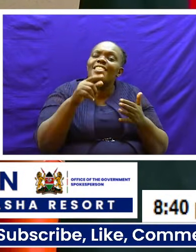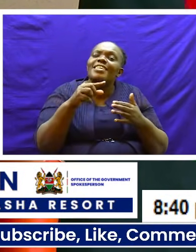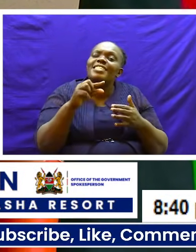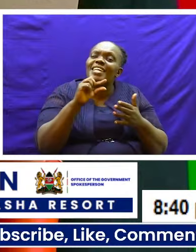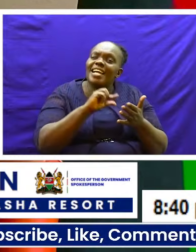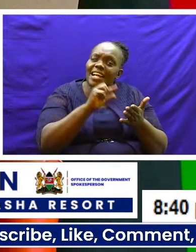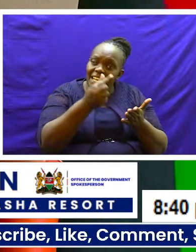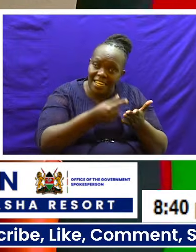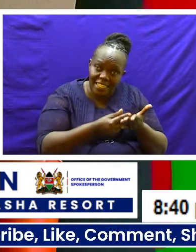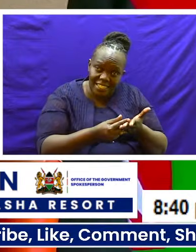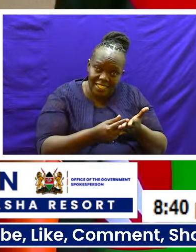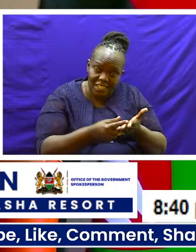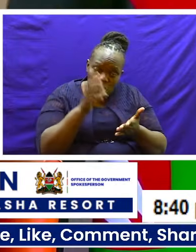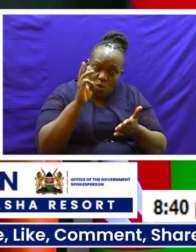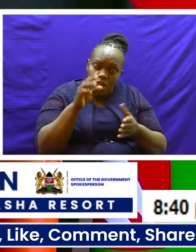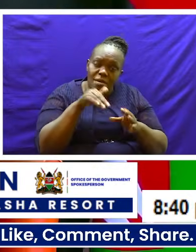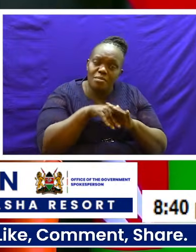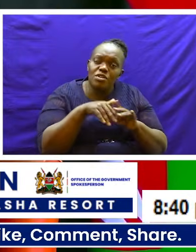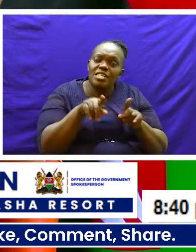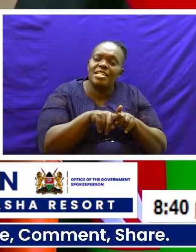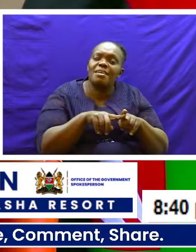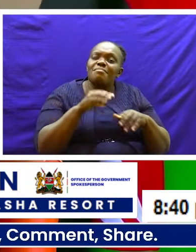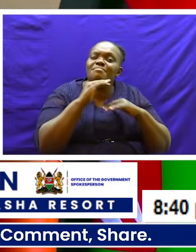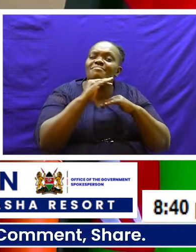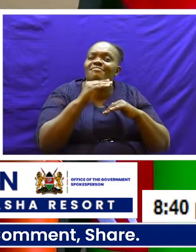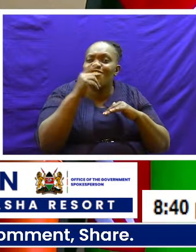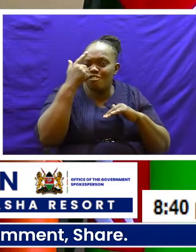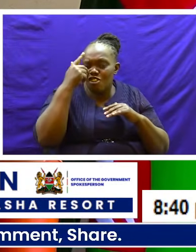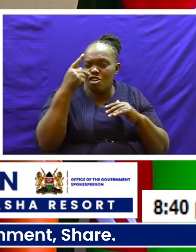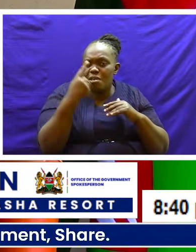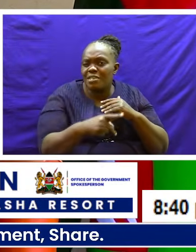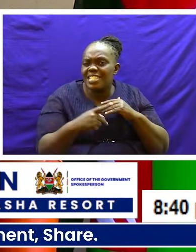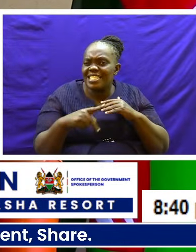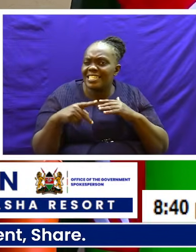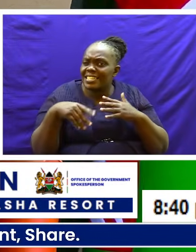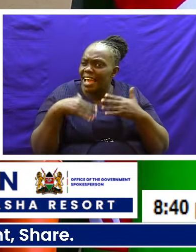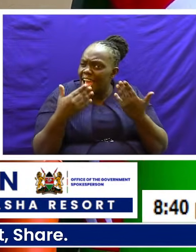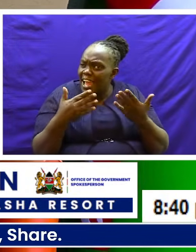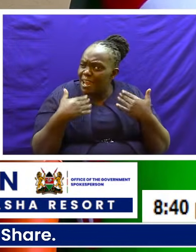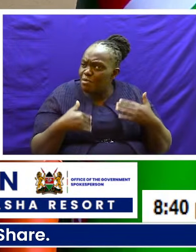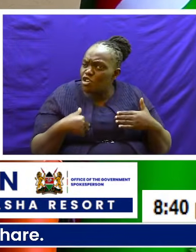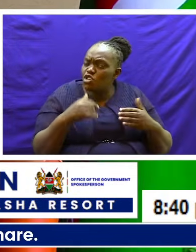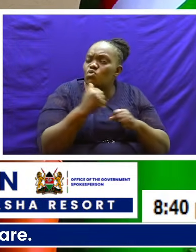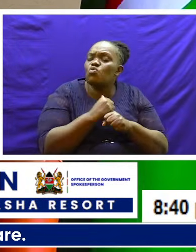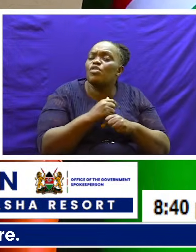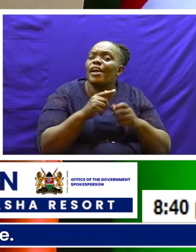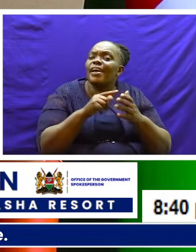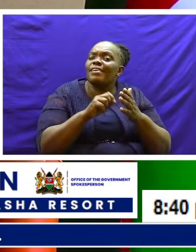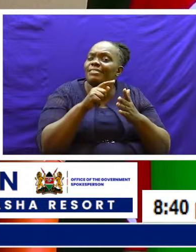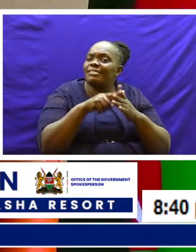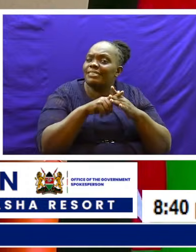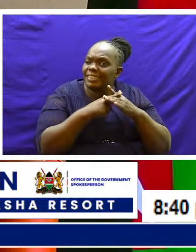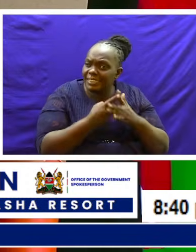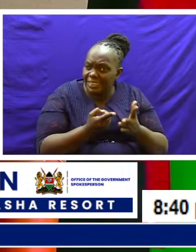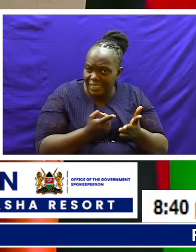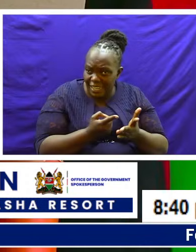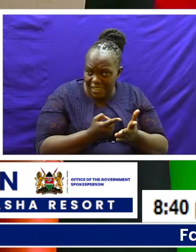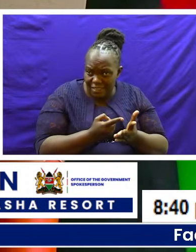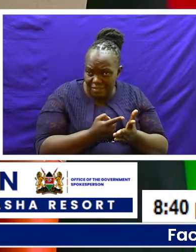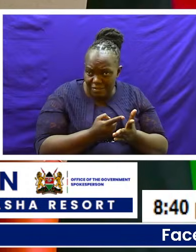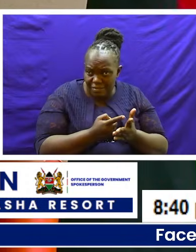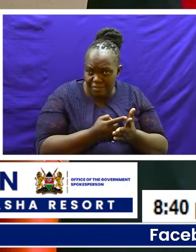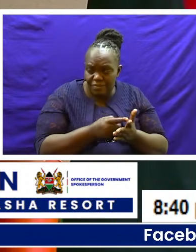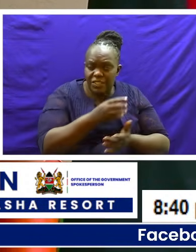that we will put as a minimum for physics for anybody doing engineering? Now,